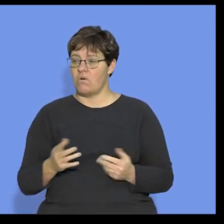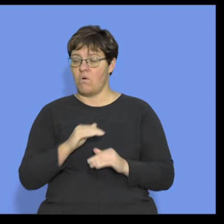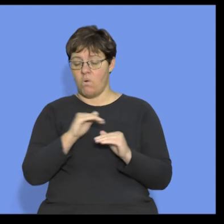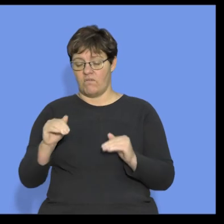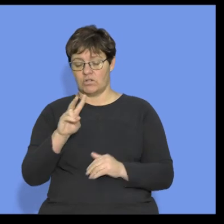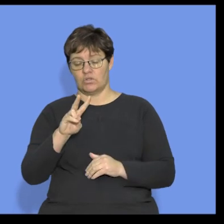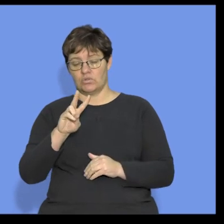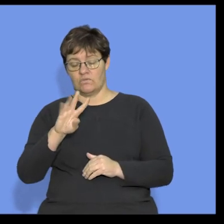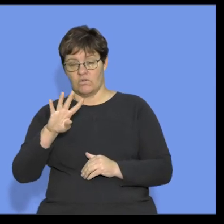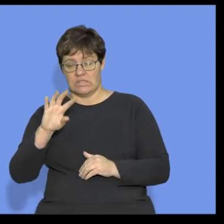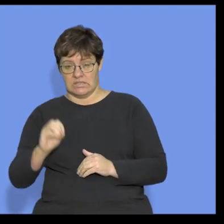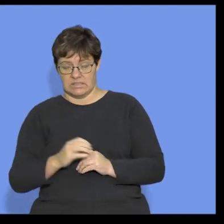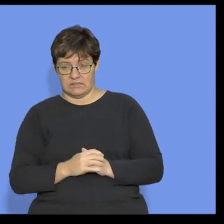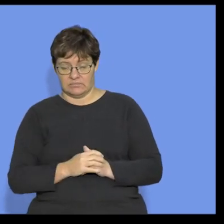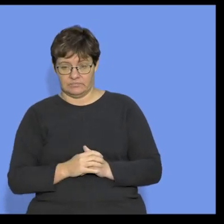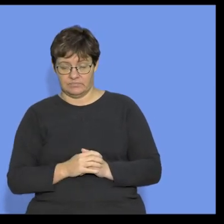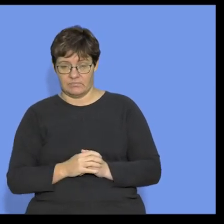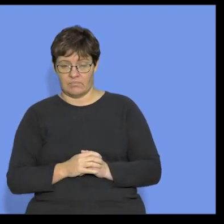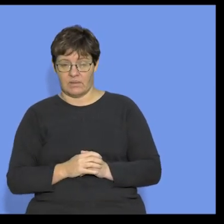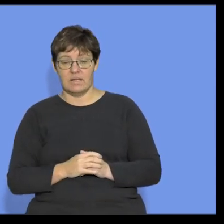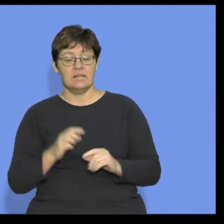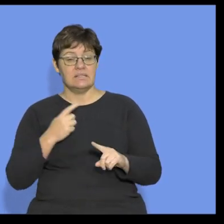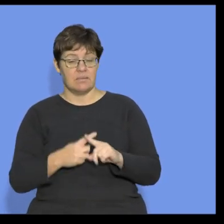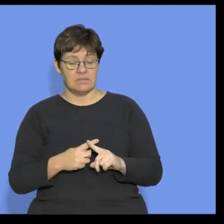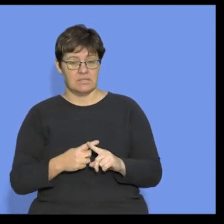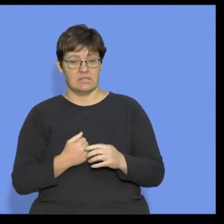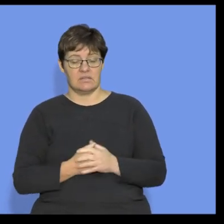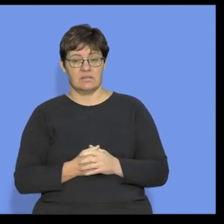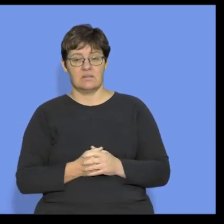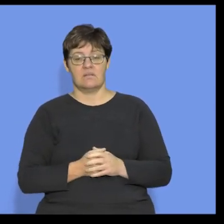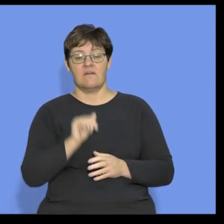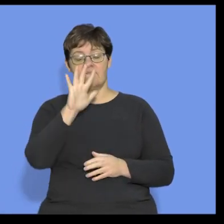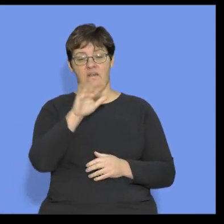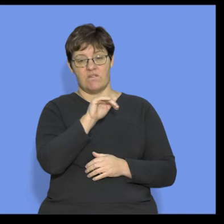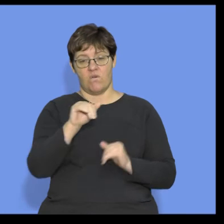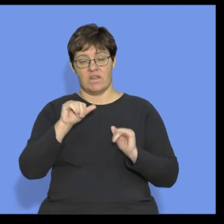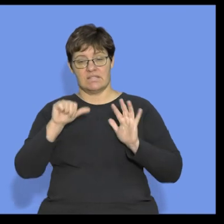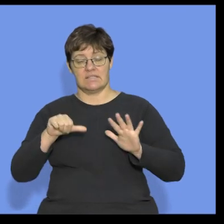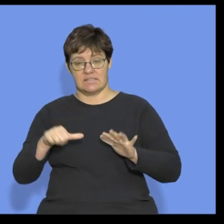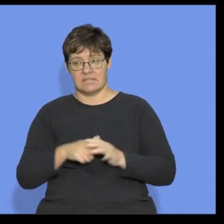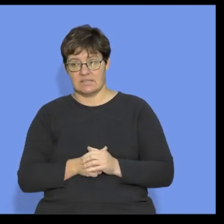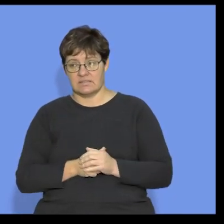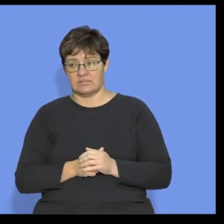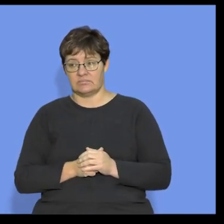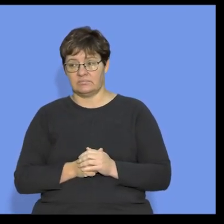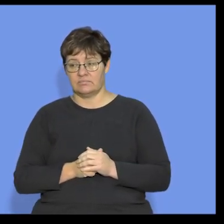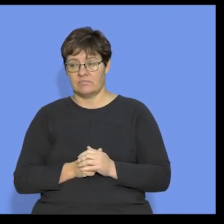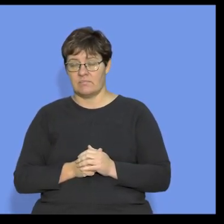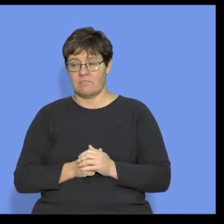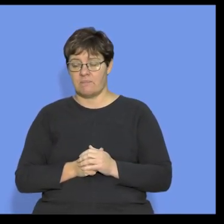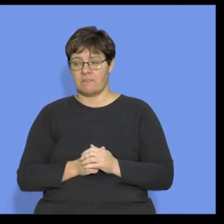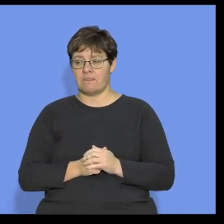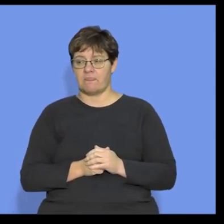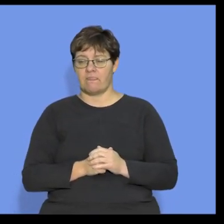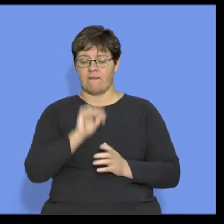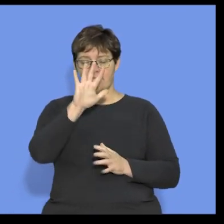what? 240 altogether. And we multiply this, we get that this is 5 over 16. But we